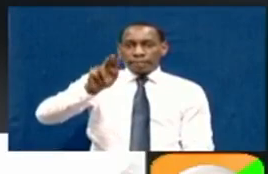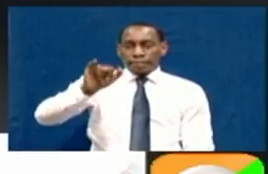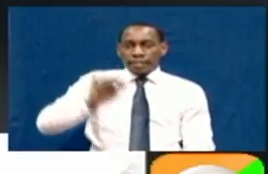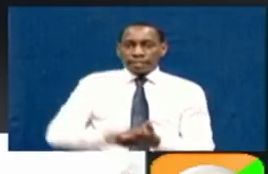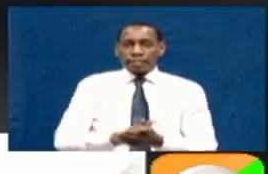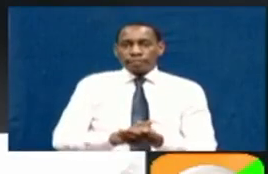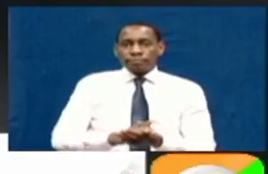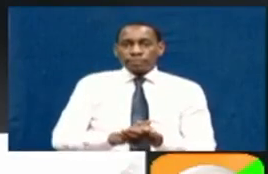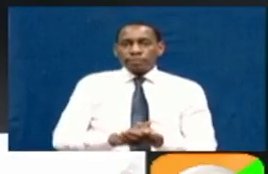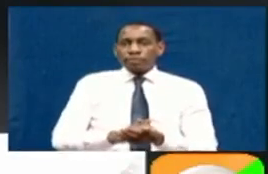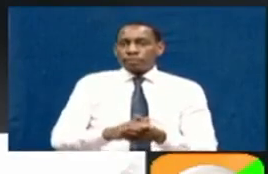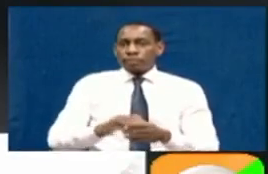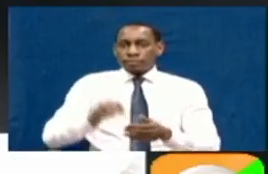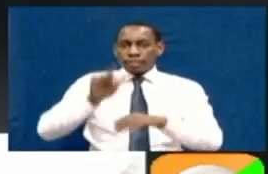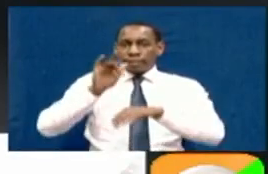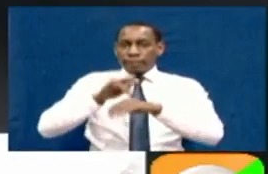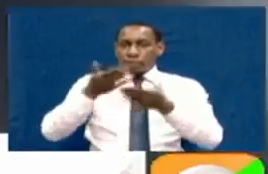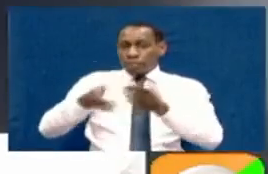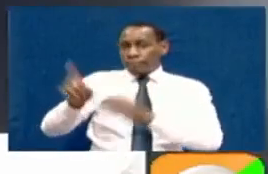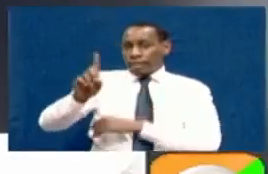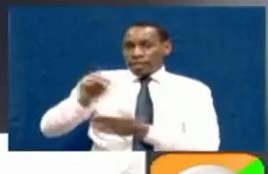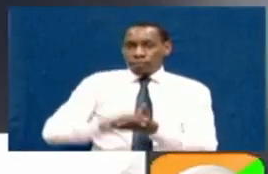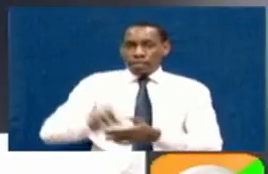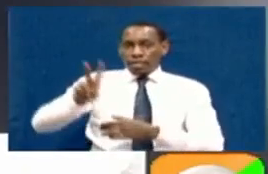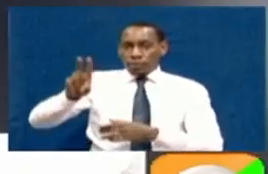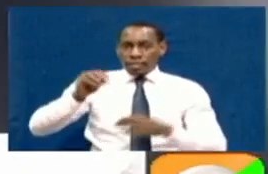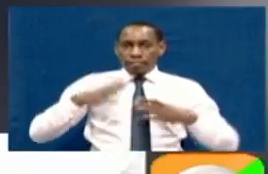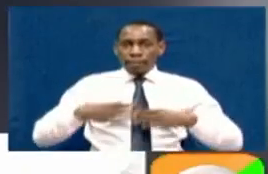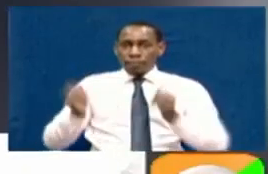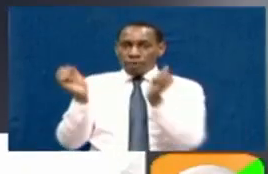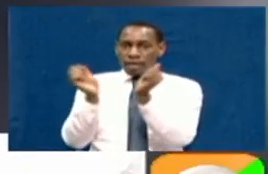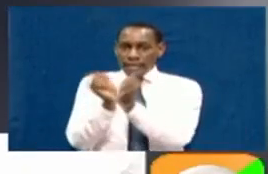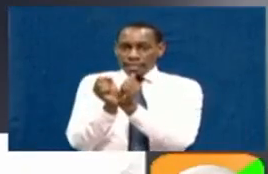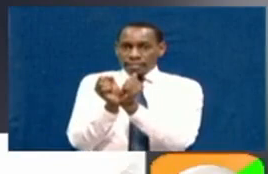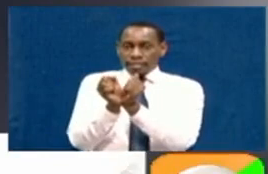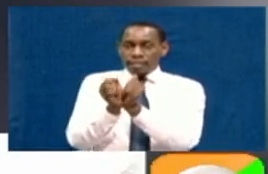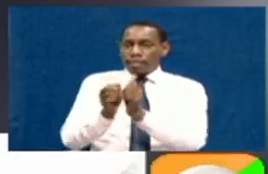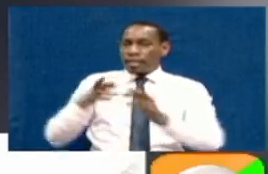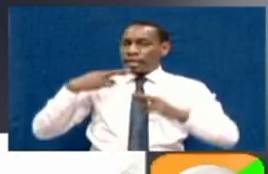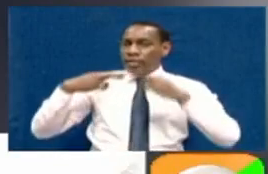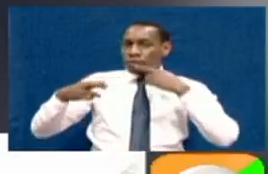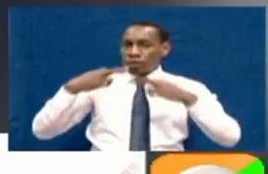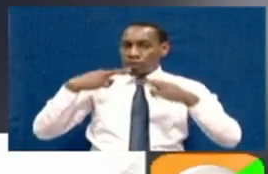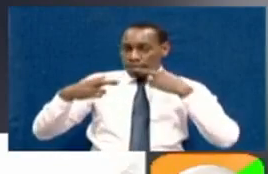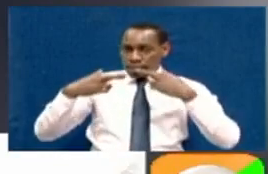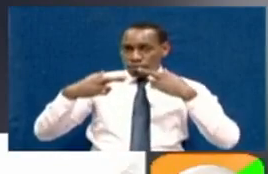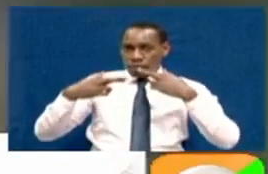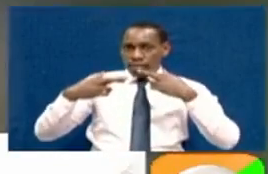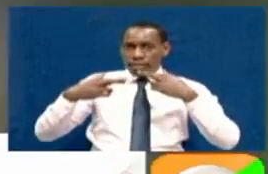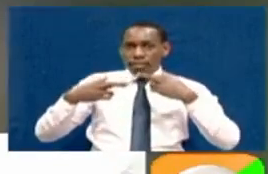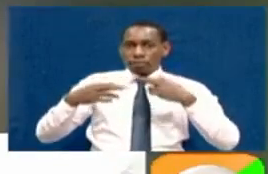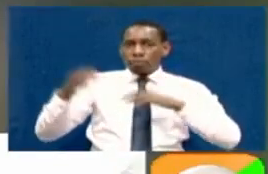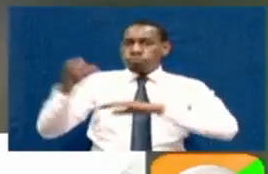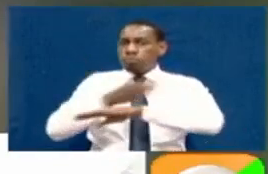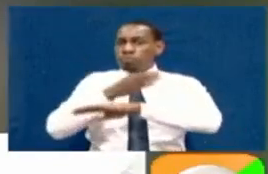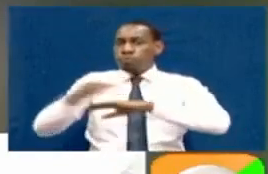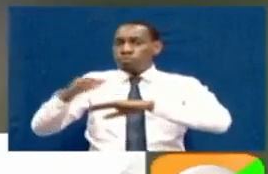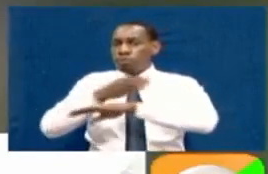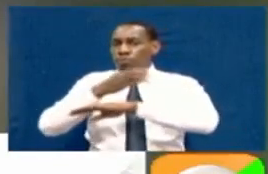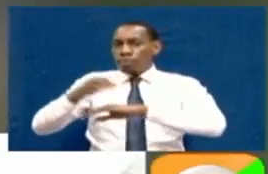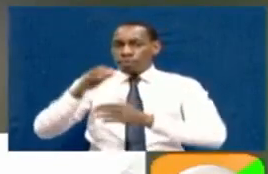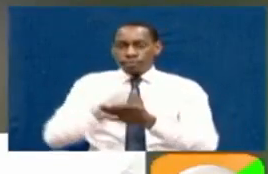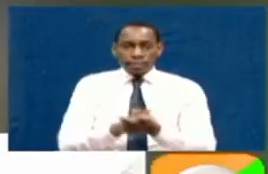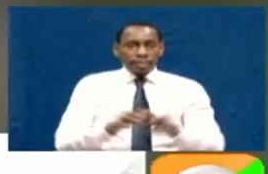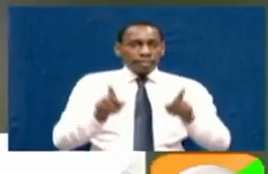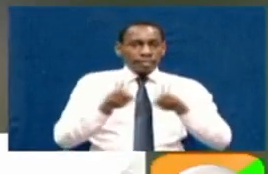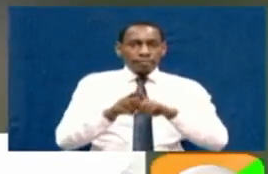193 confirmed coronavirus infections in Nairobi, 20 people were arrested at Corner House Restaurant along Menelik Road, drinking alcohol.